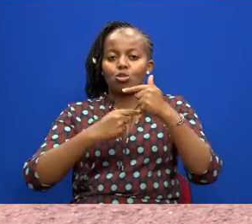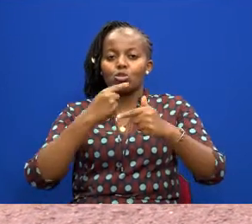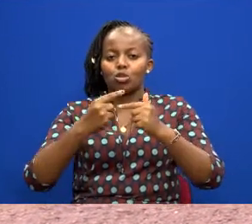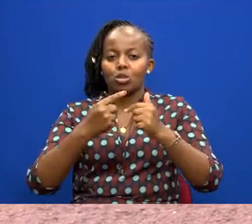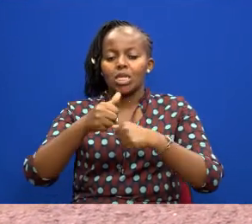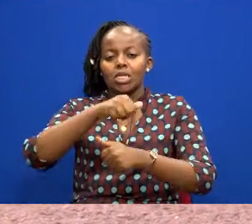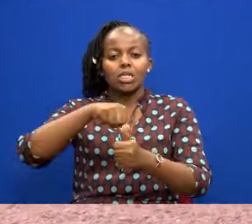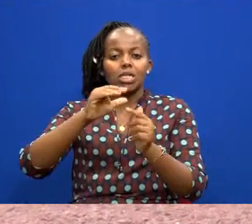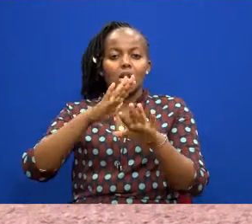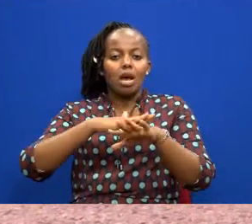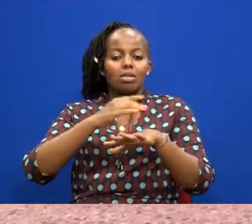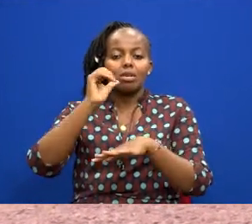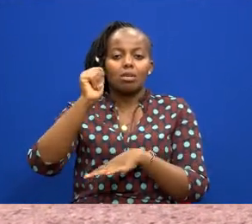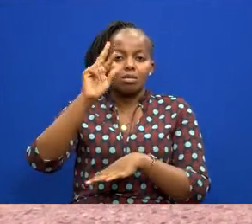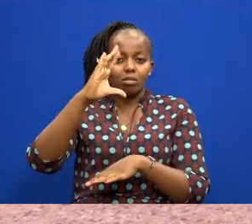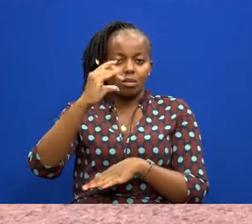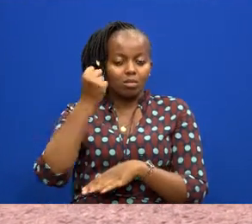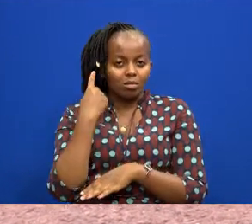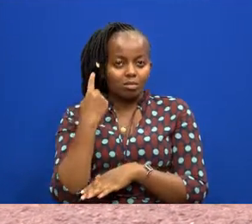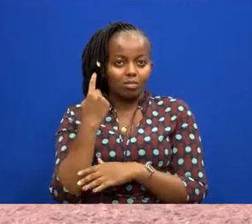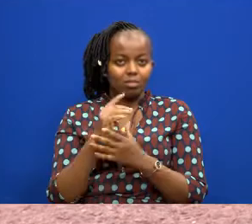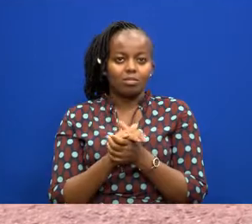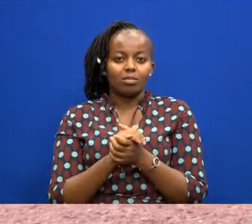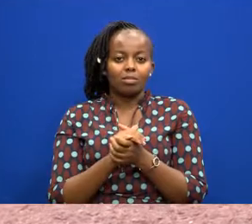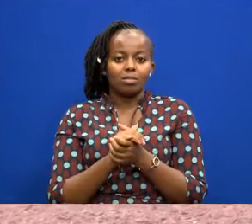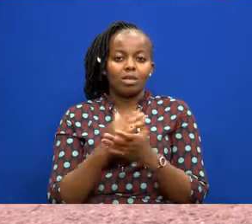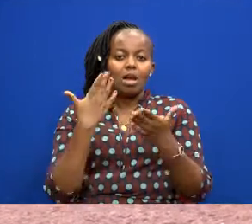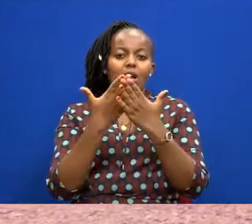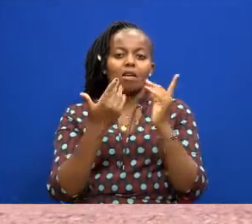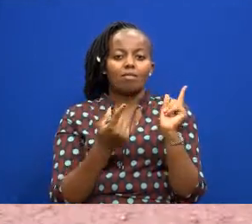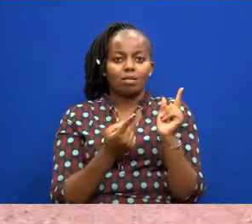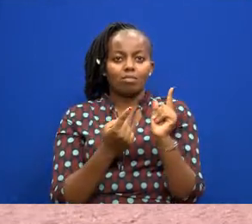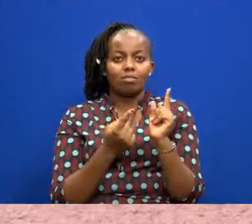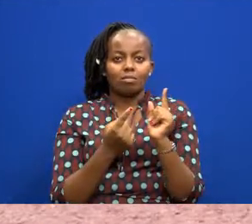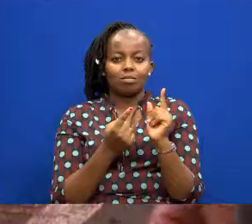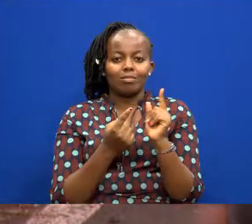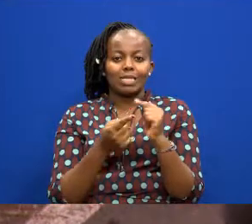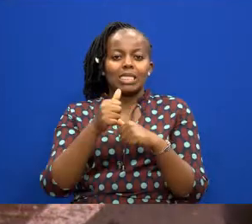arc. Sawa? Yes. So when I get here, I make this turn like this.